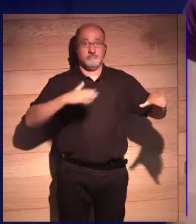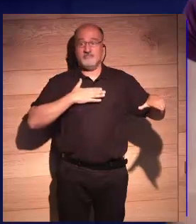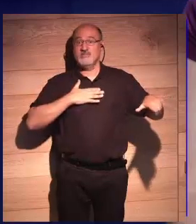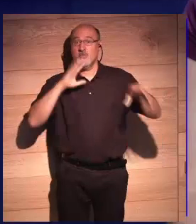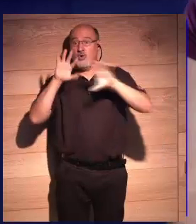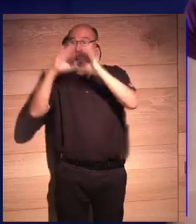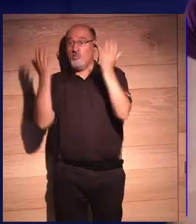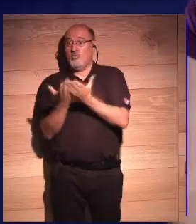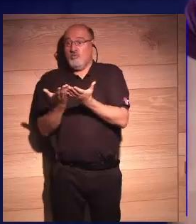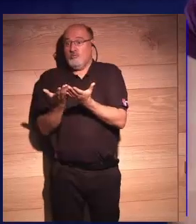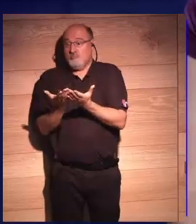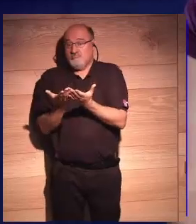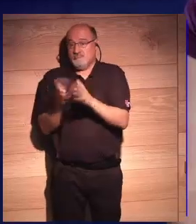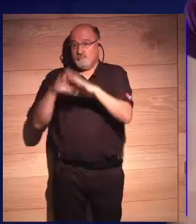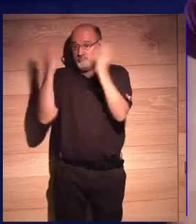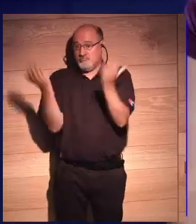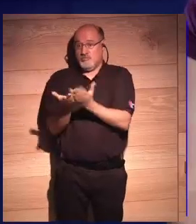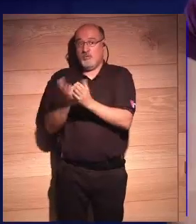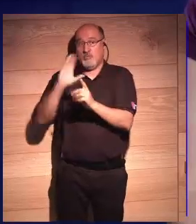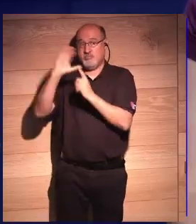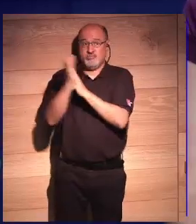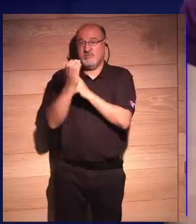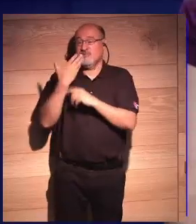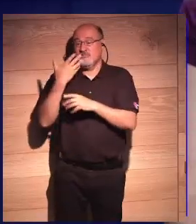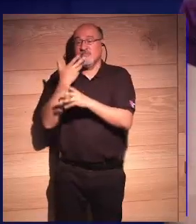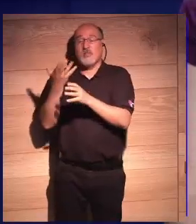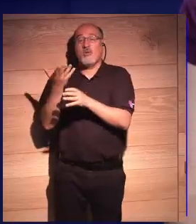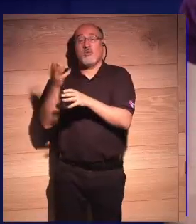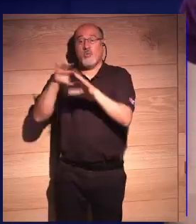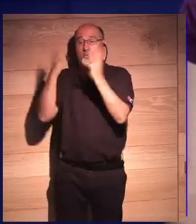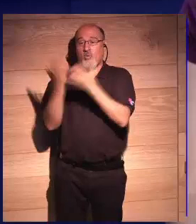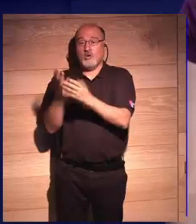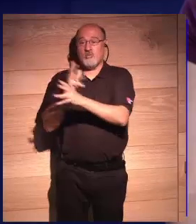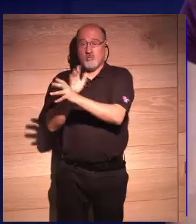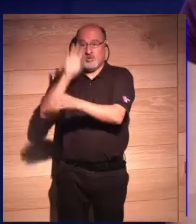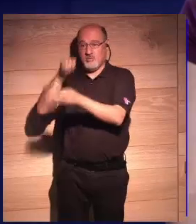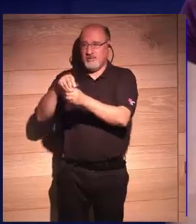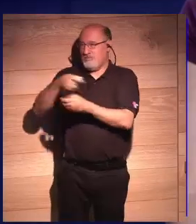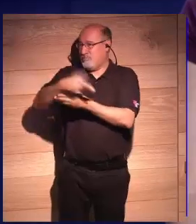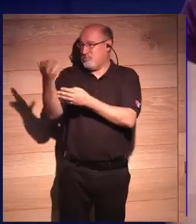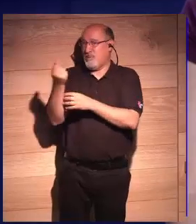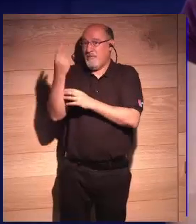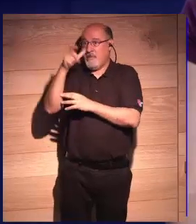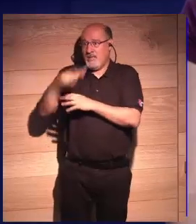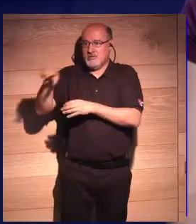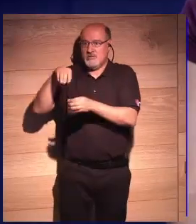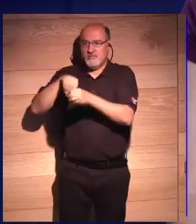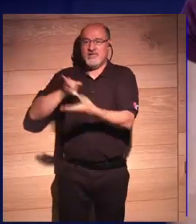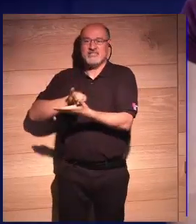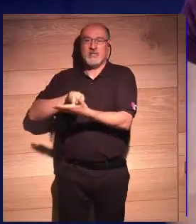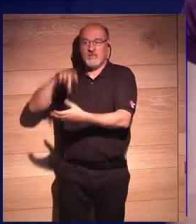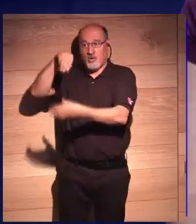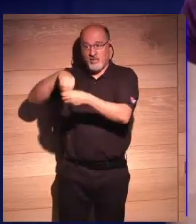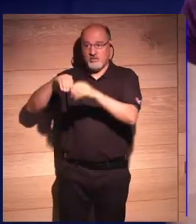So this is absolutely the same as World of Warcraft. You know World of Warcraft, where you plug in with many